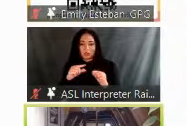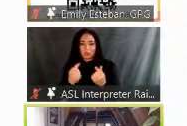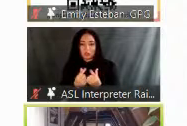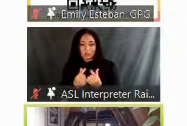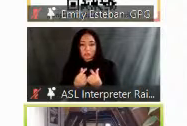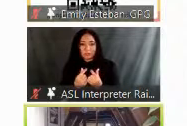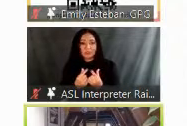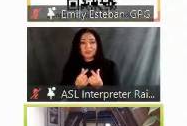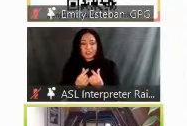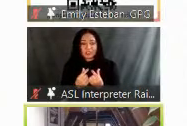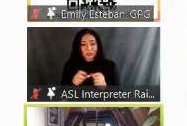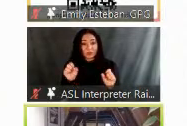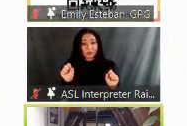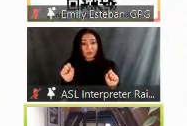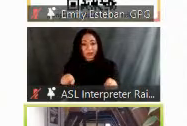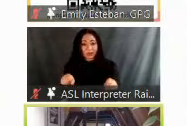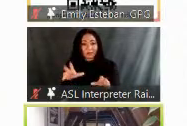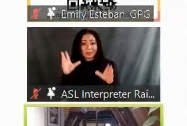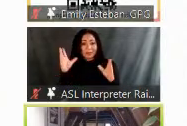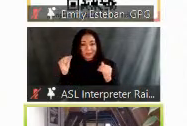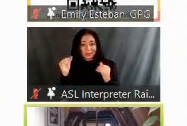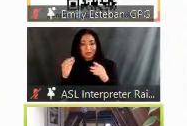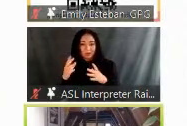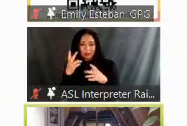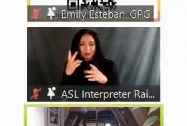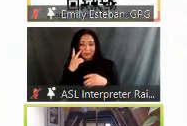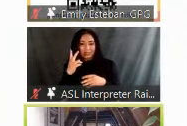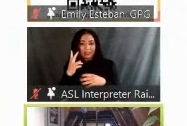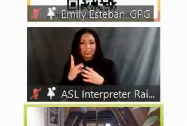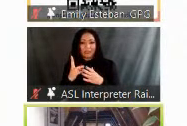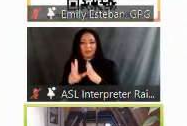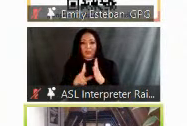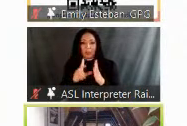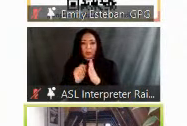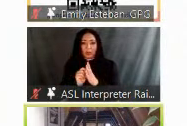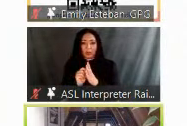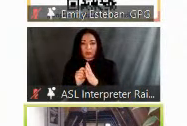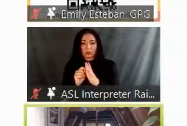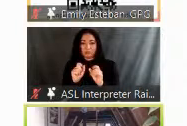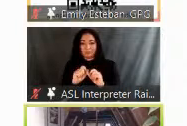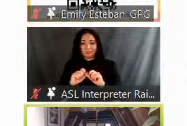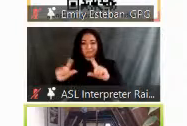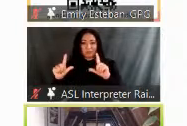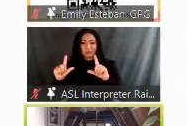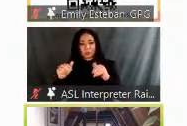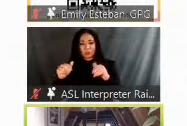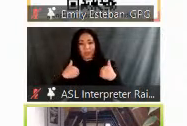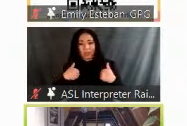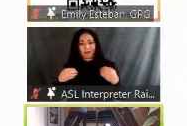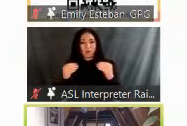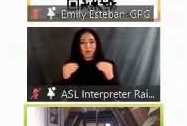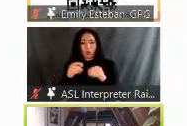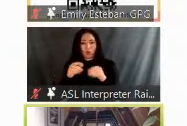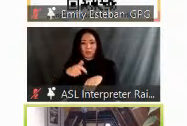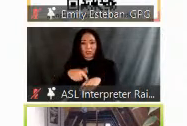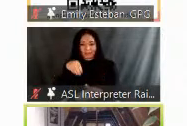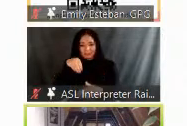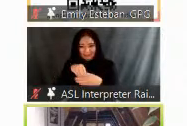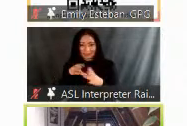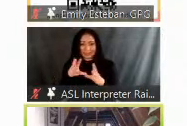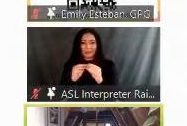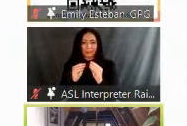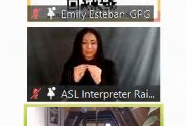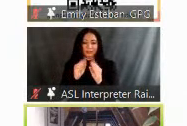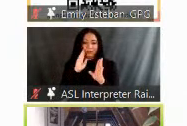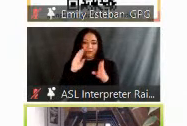presentation videos on the websites before workgroup meetings in the future in order to allow us to dedicate more time in the meeting to workgroup discussion. So we